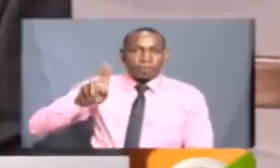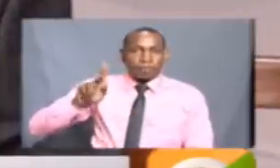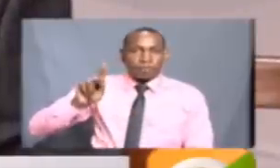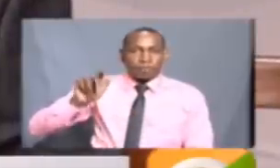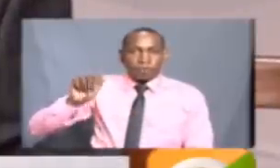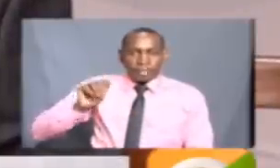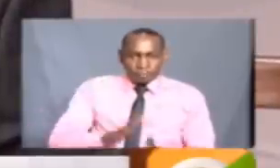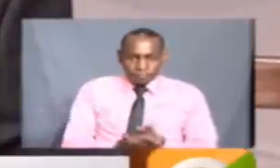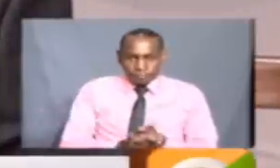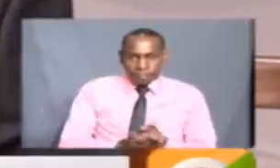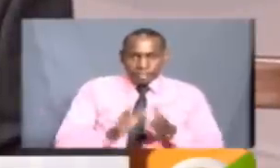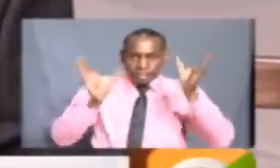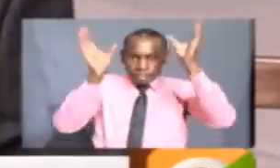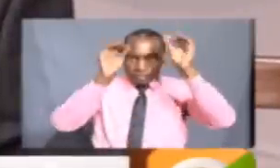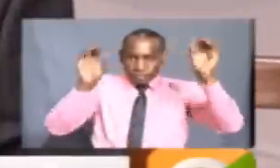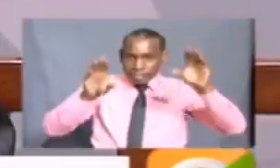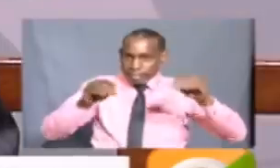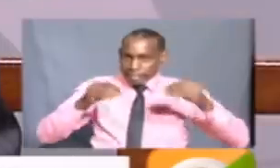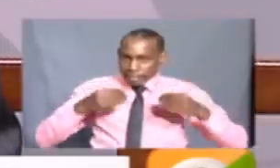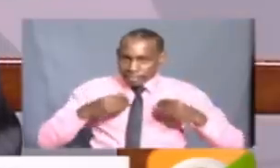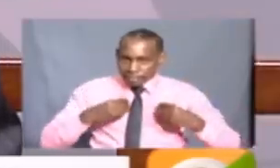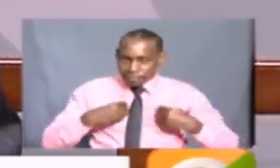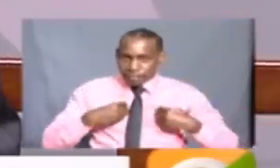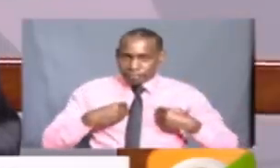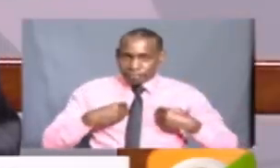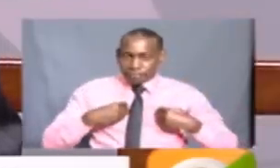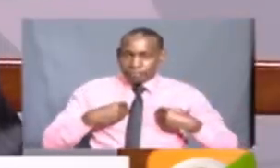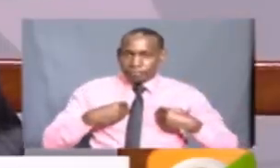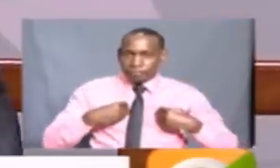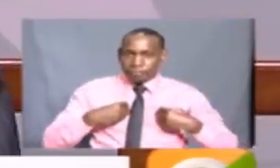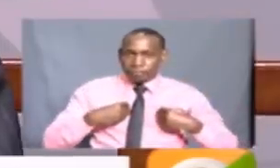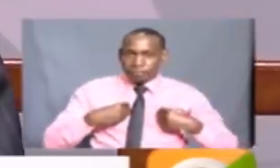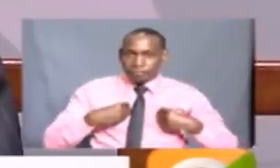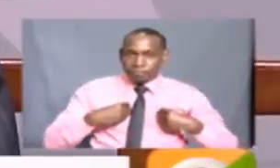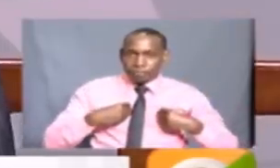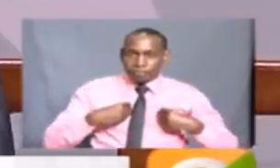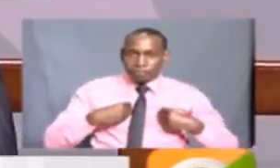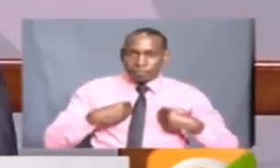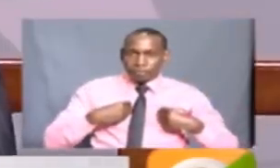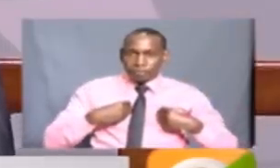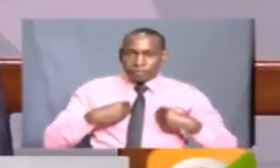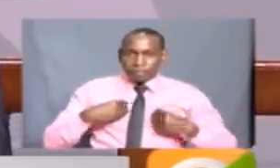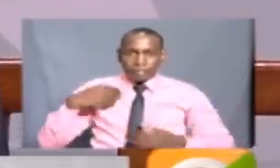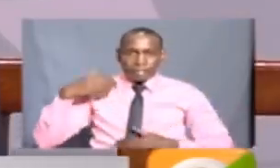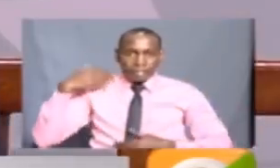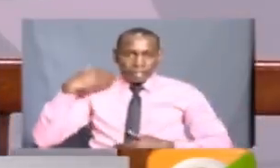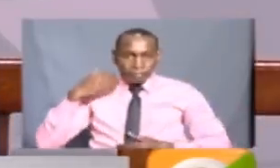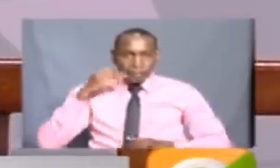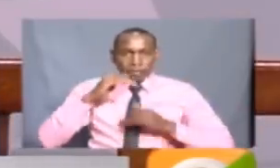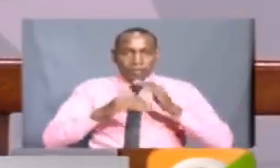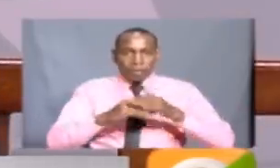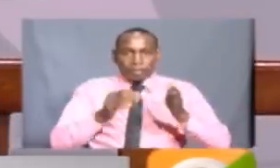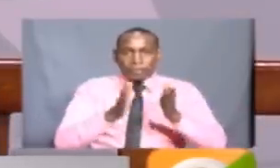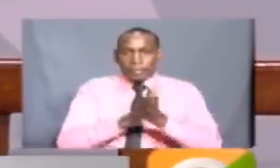allowing criminality to be the be-all and all, while